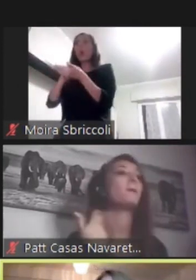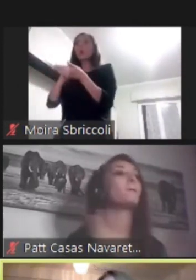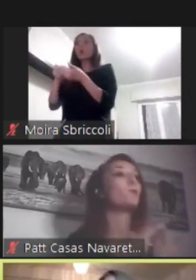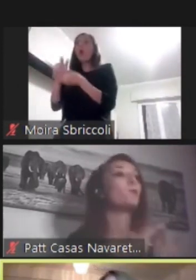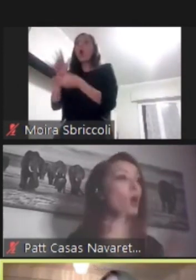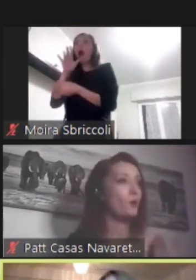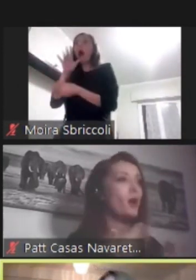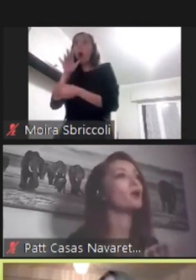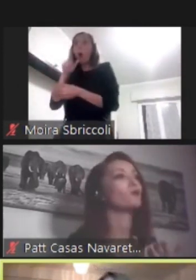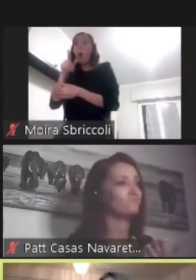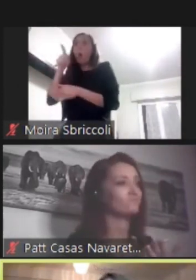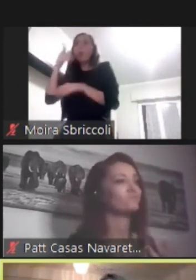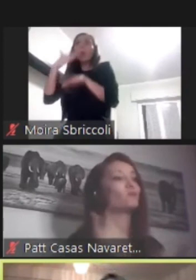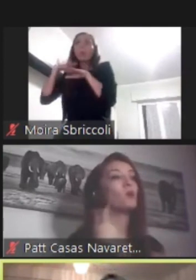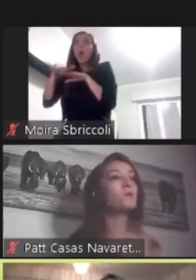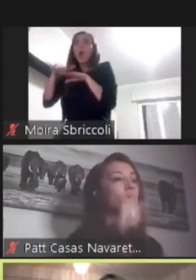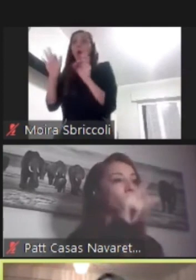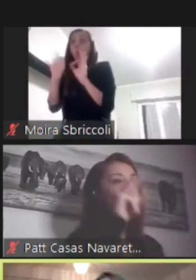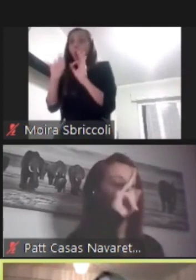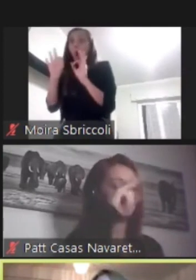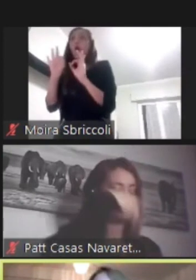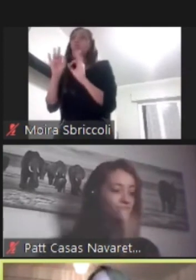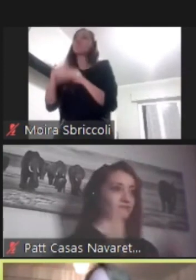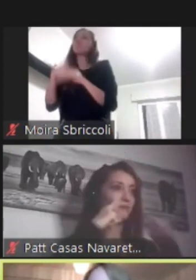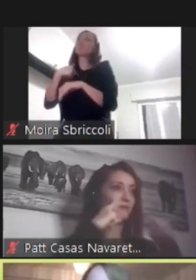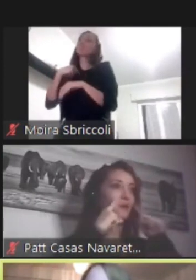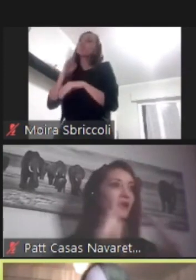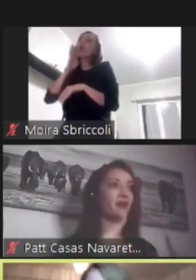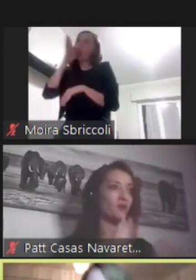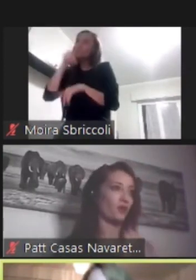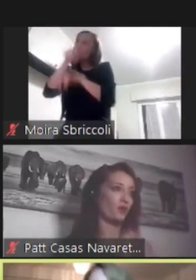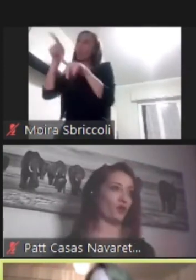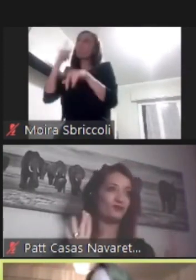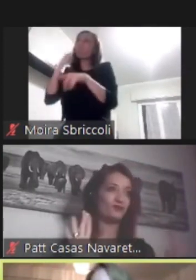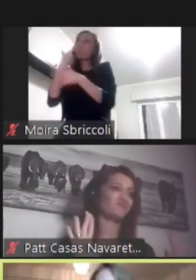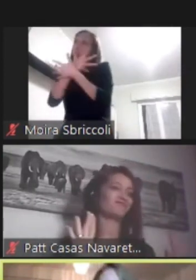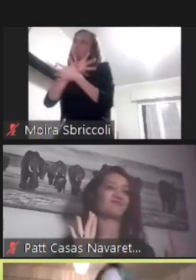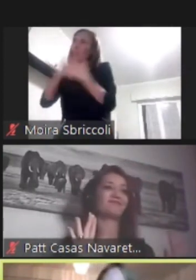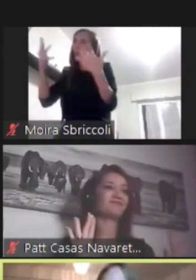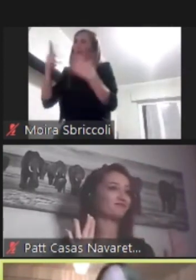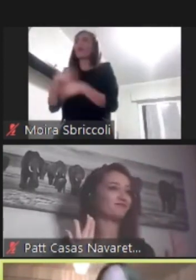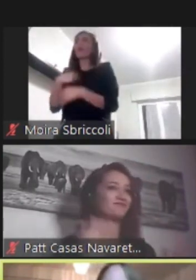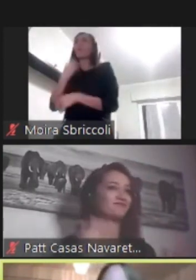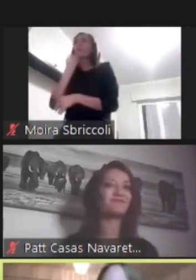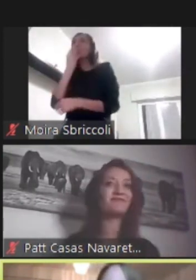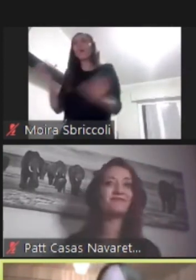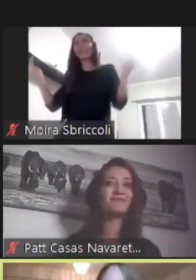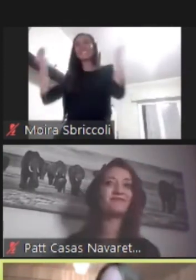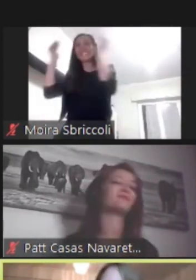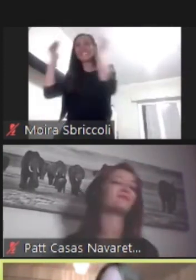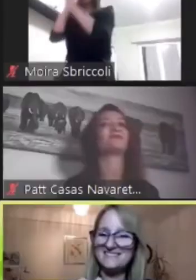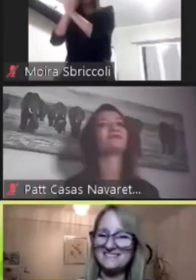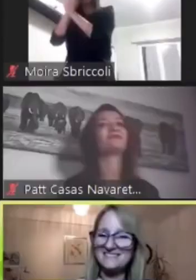you again, everybody. Good night, and we'll see you on the next webinar. Thank you. Thank you.